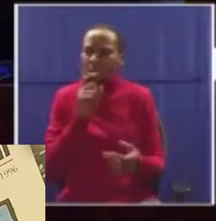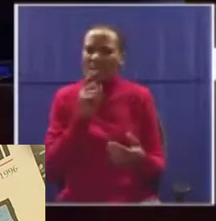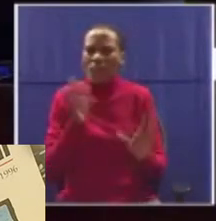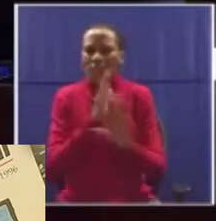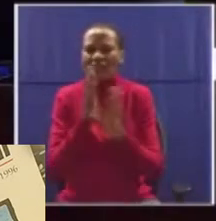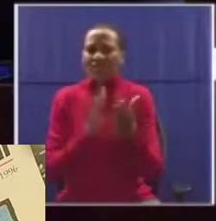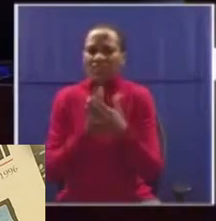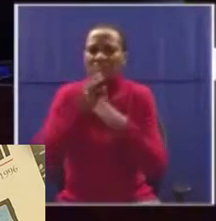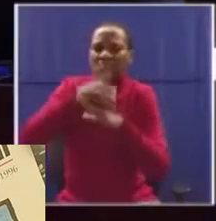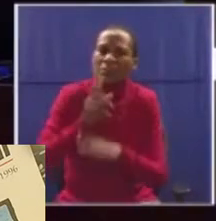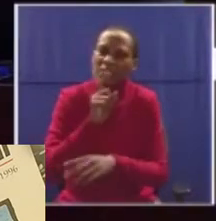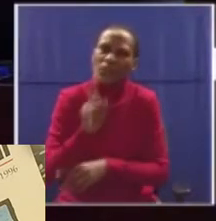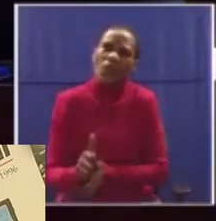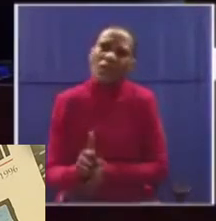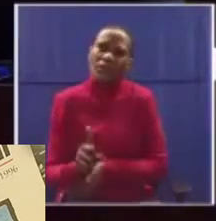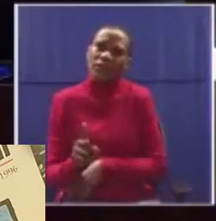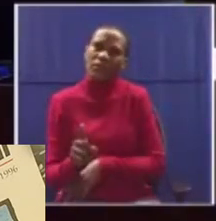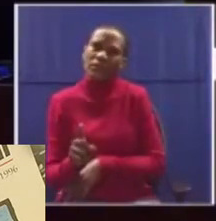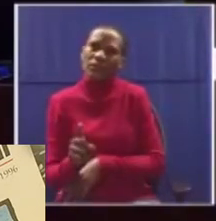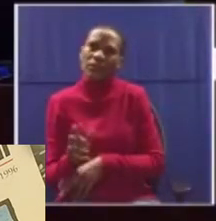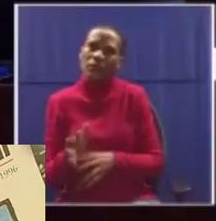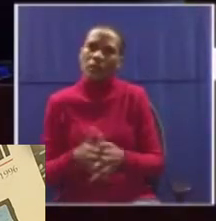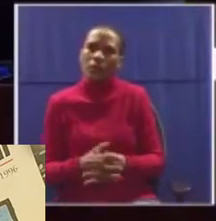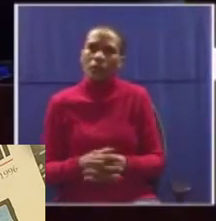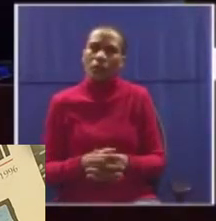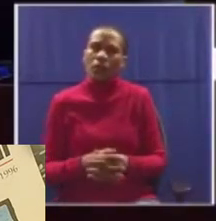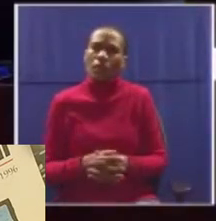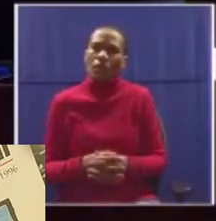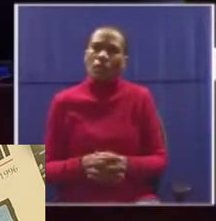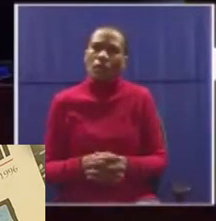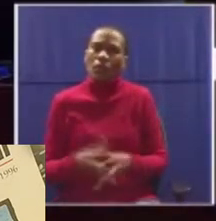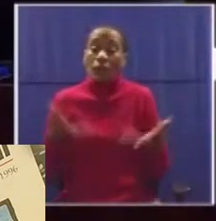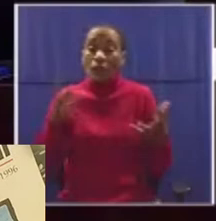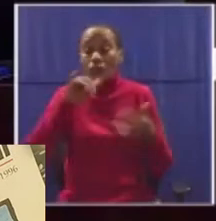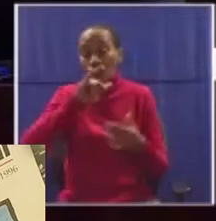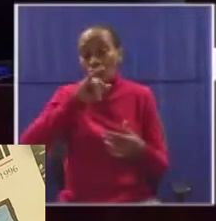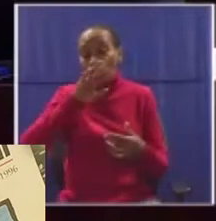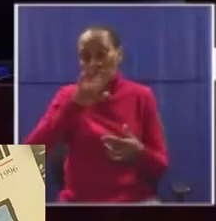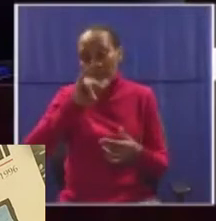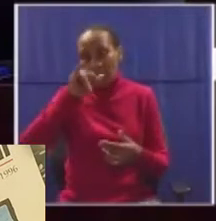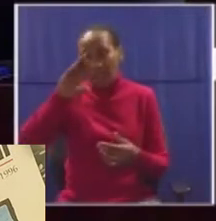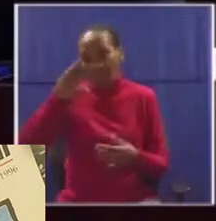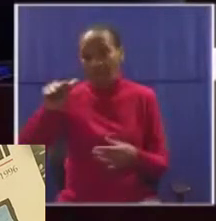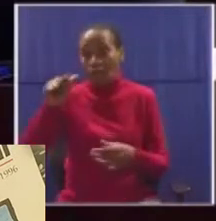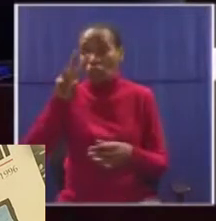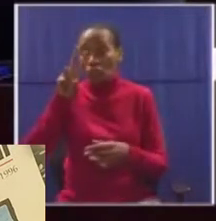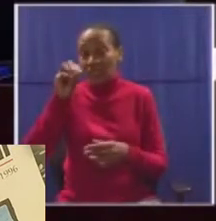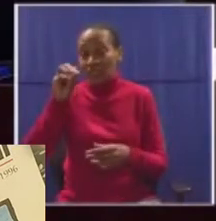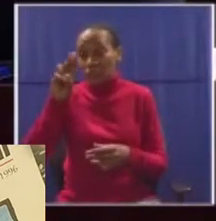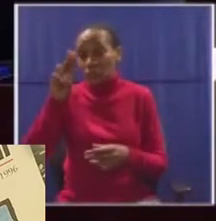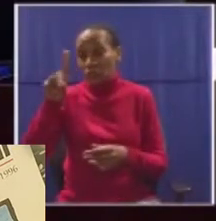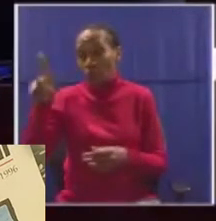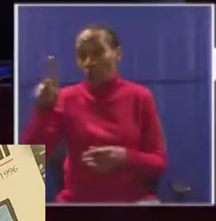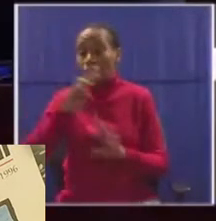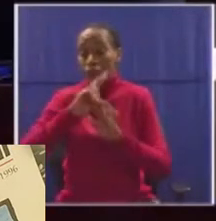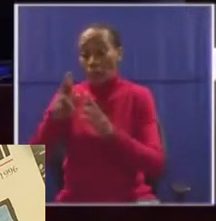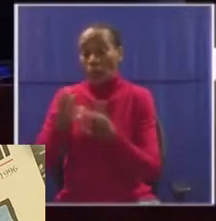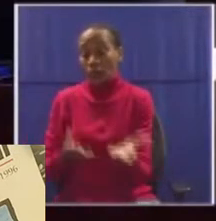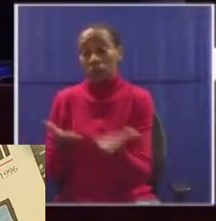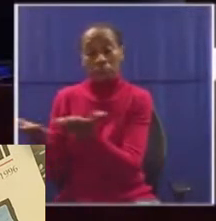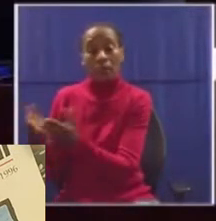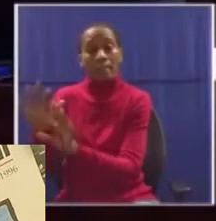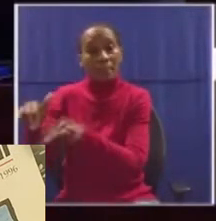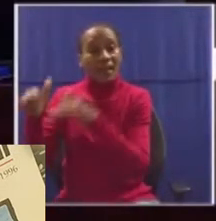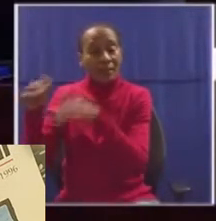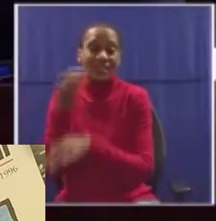judge in kabindi has to say about in inadequacies of Rika and in a 2021 report to Parliament she